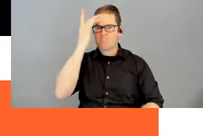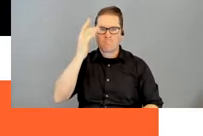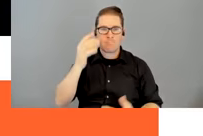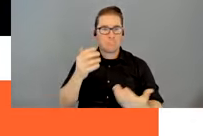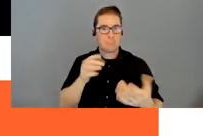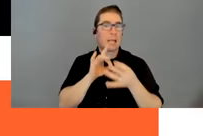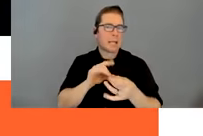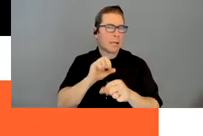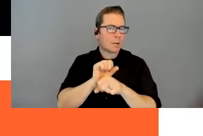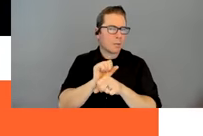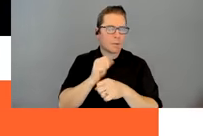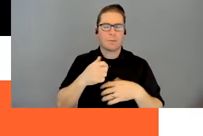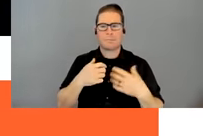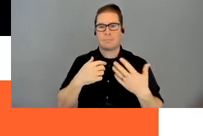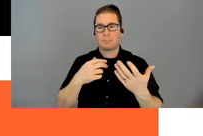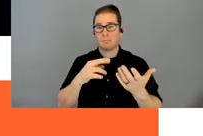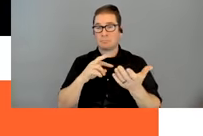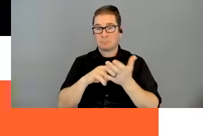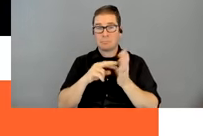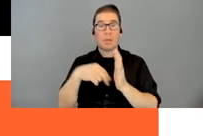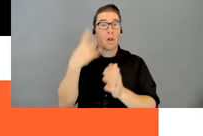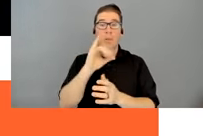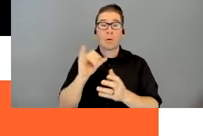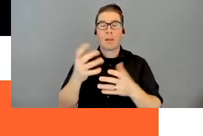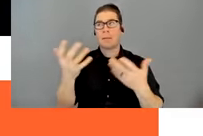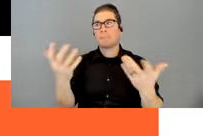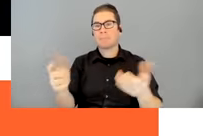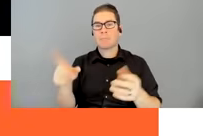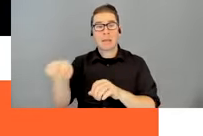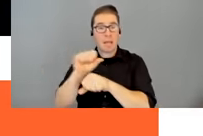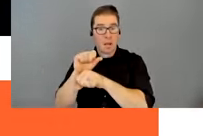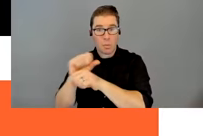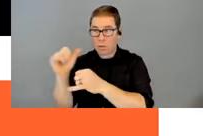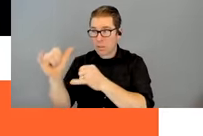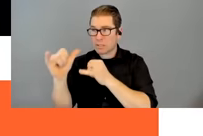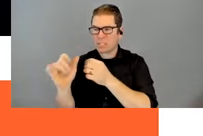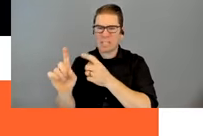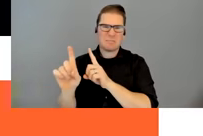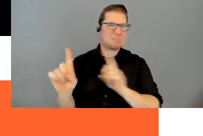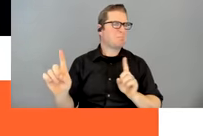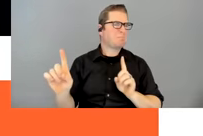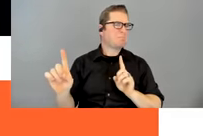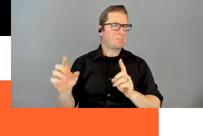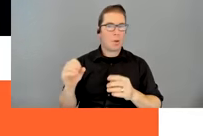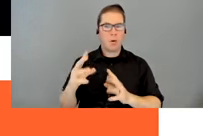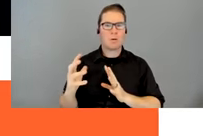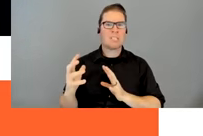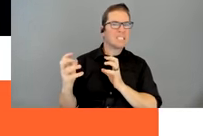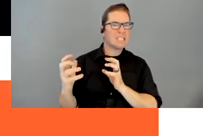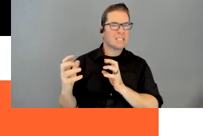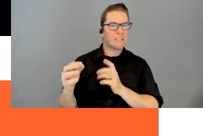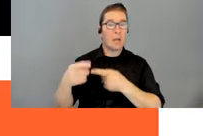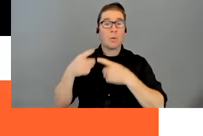This could look like withdrawing from colleagues or being very irritable around colleagues in department